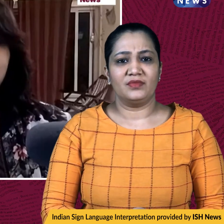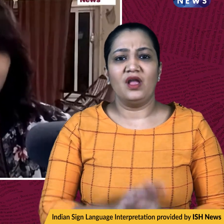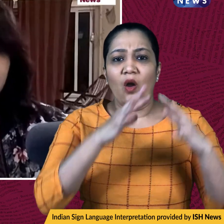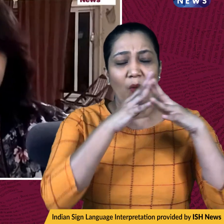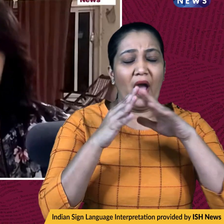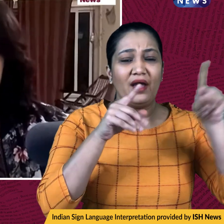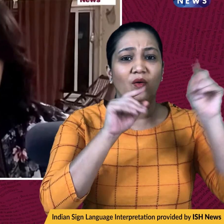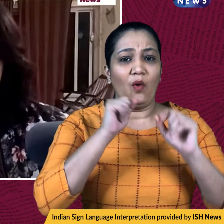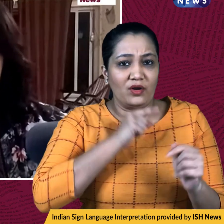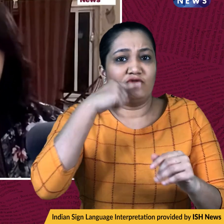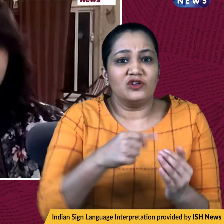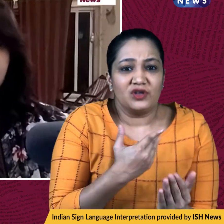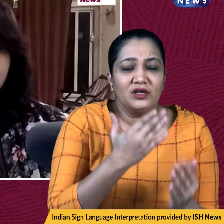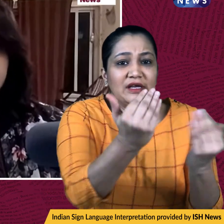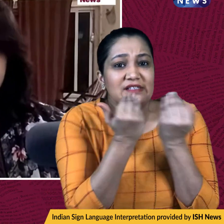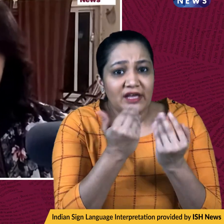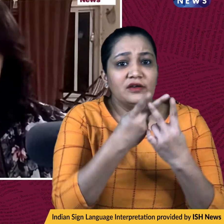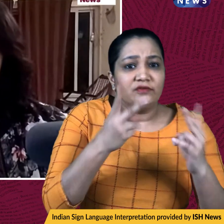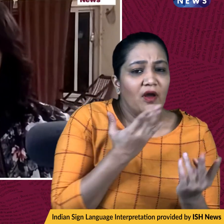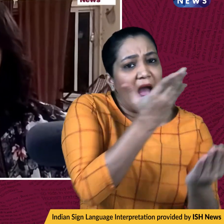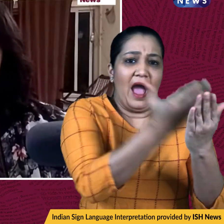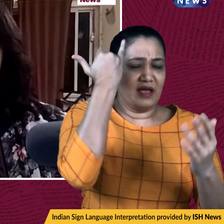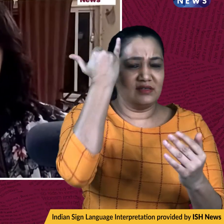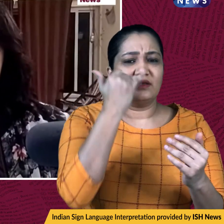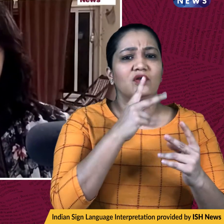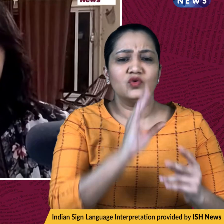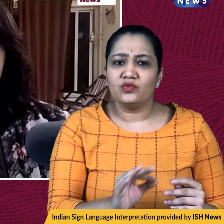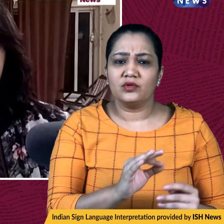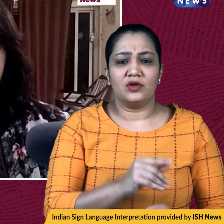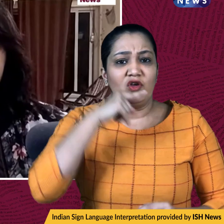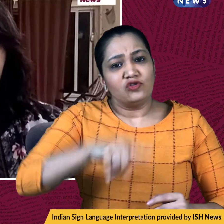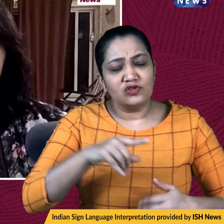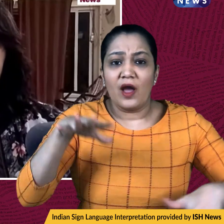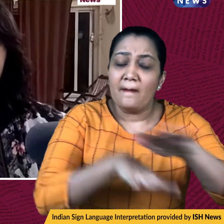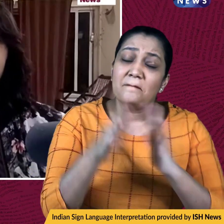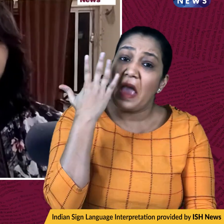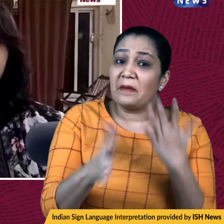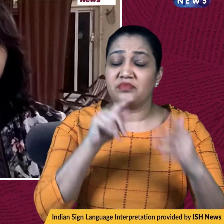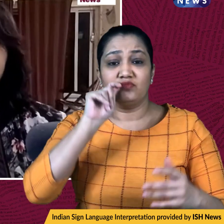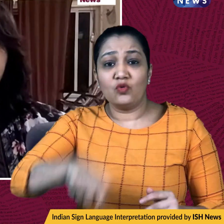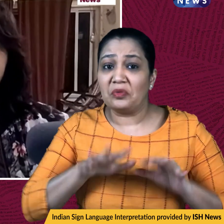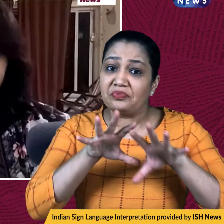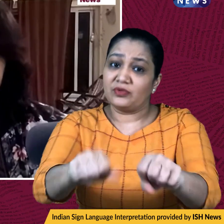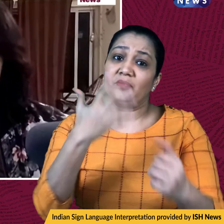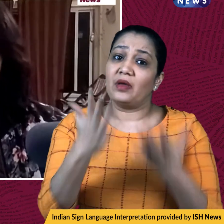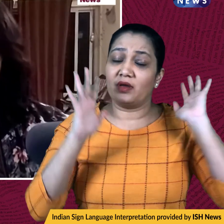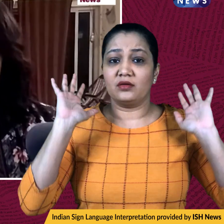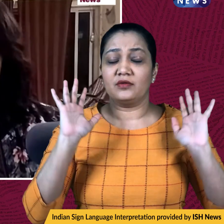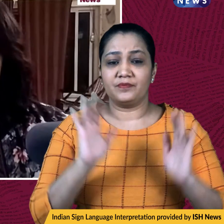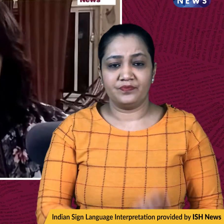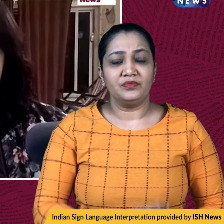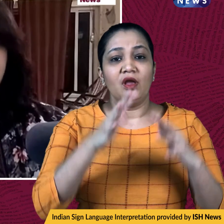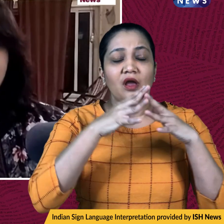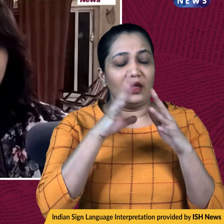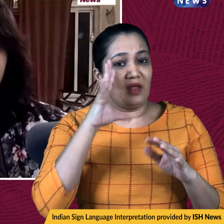has ignored Russia's security concerns amid fears that Russia could invade Ukraine. Now, the